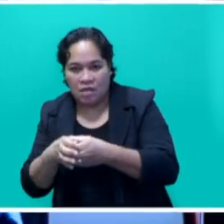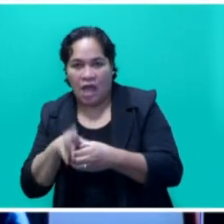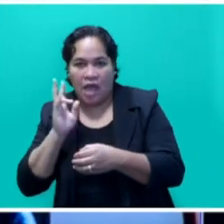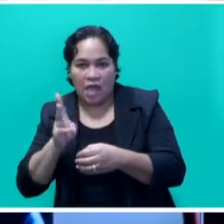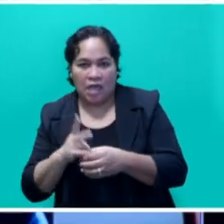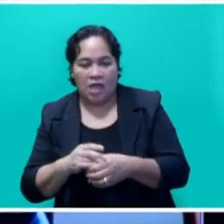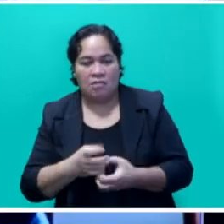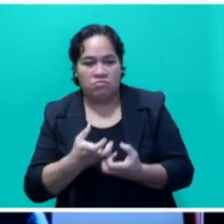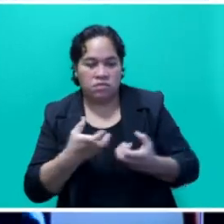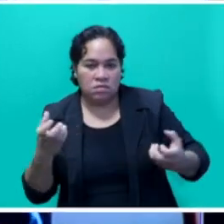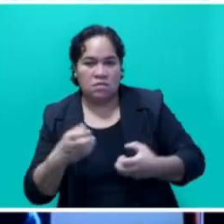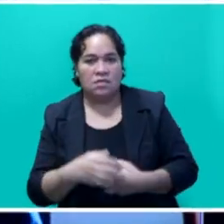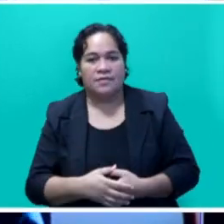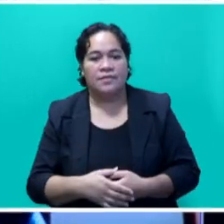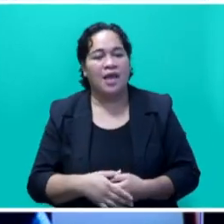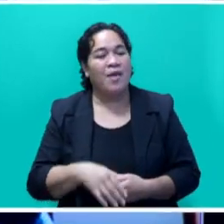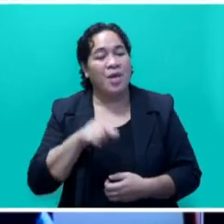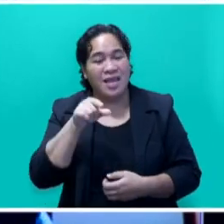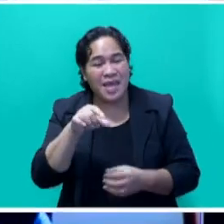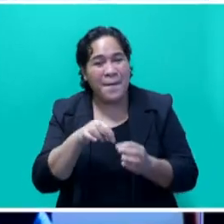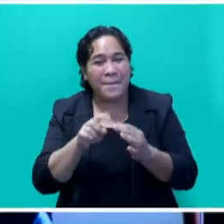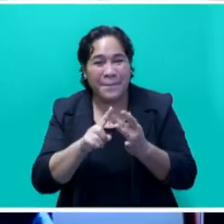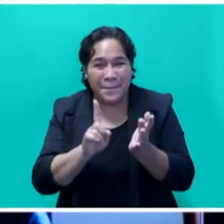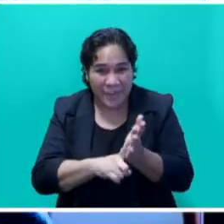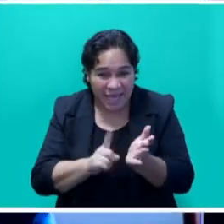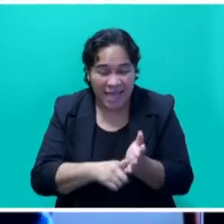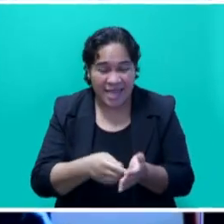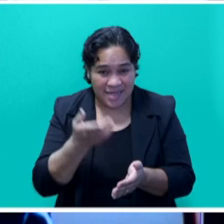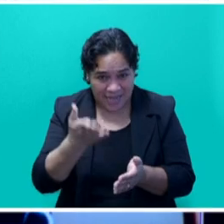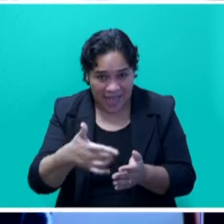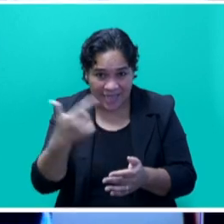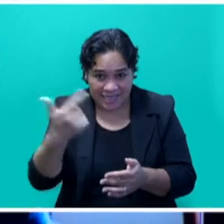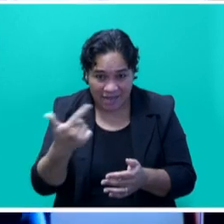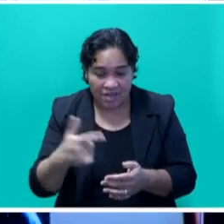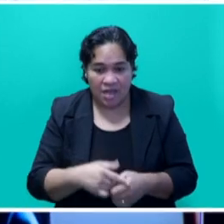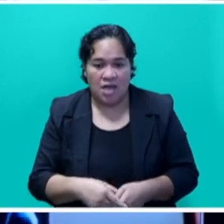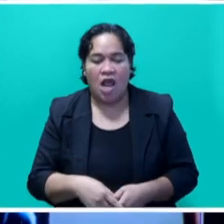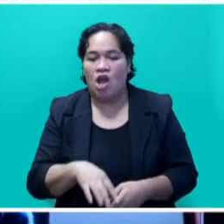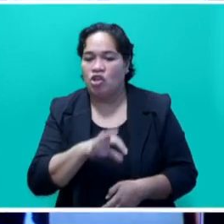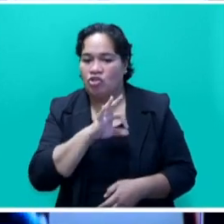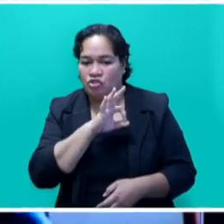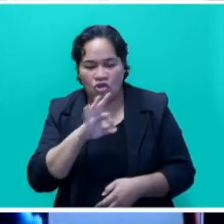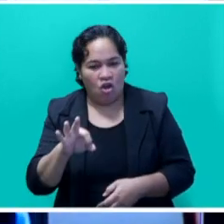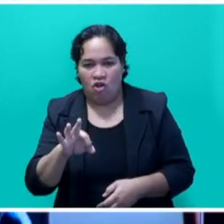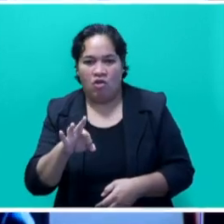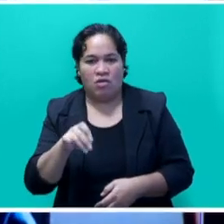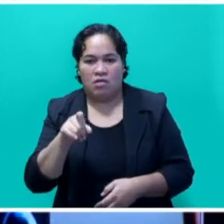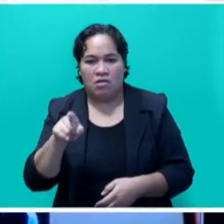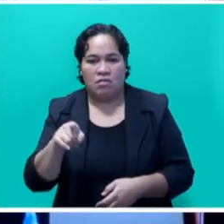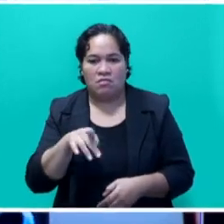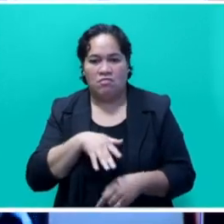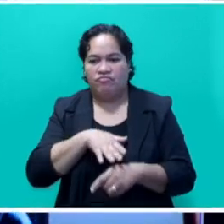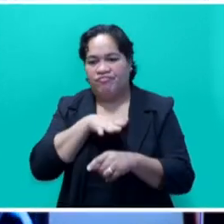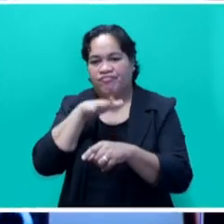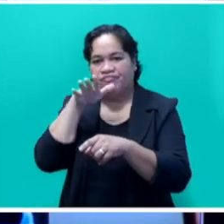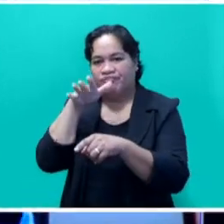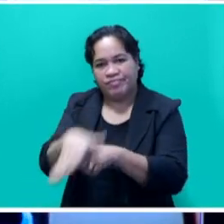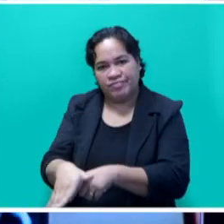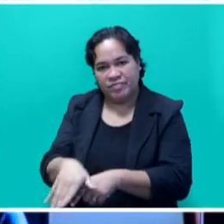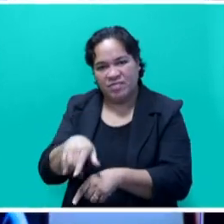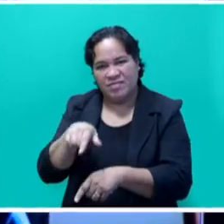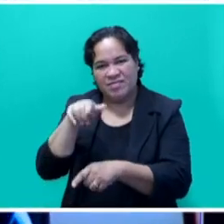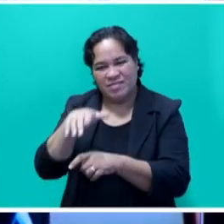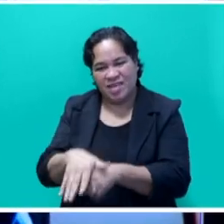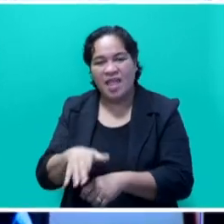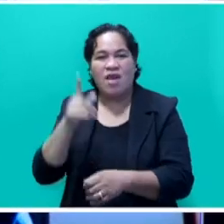that this bill does not in any way derogate, water down, limit the rights of